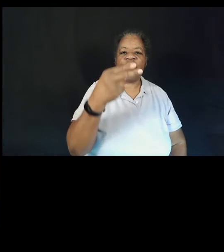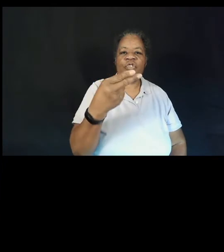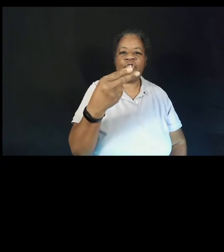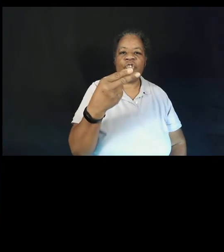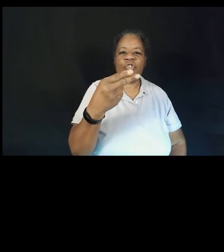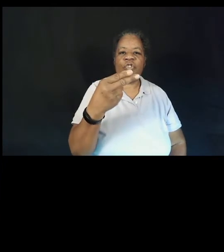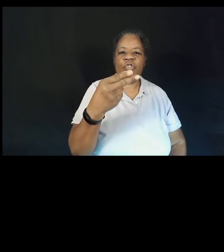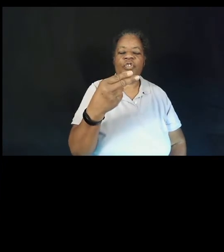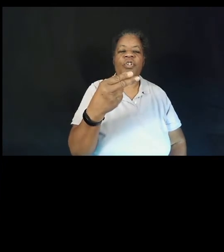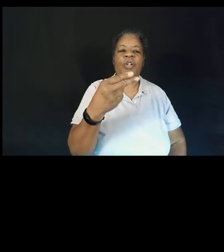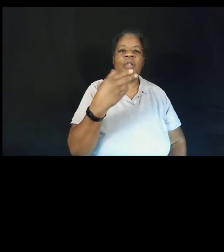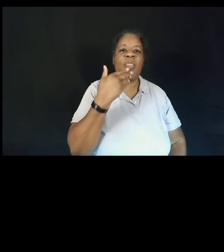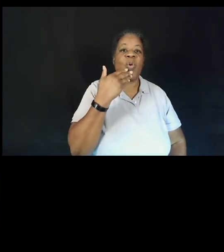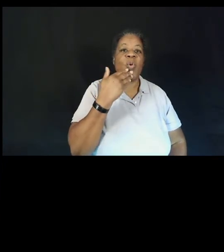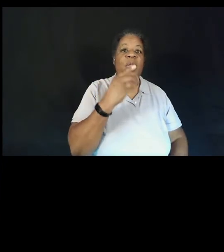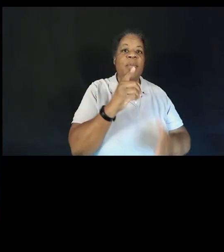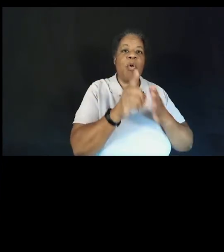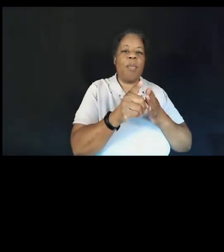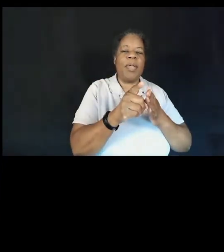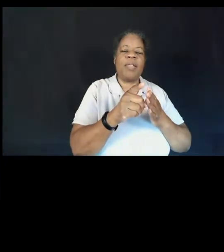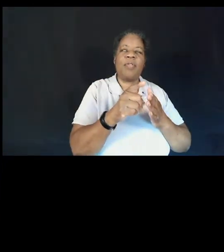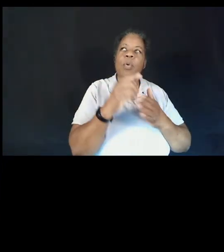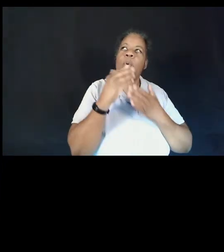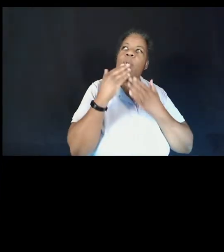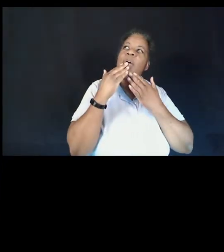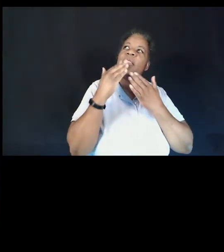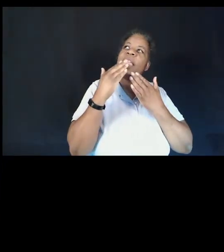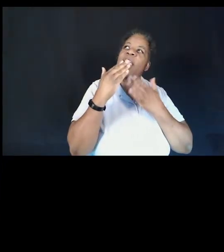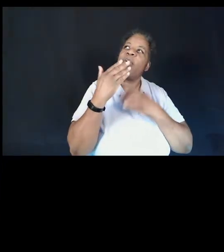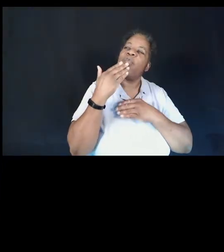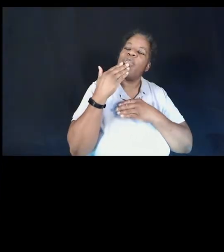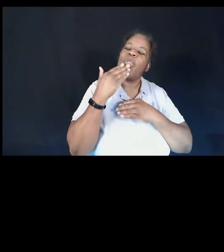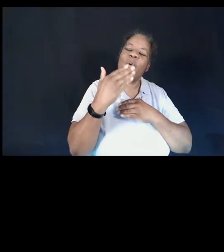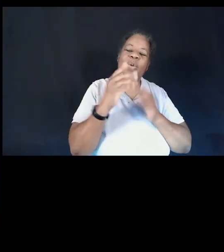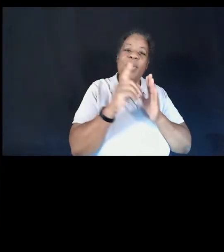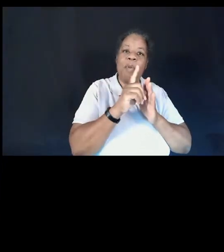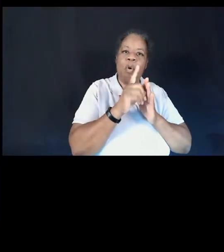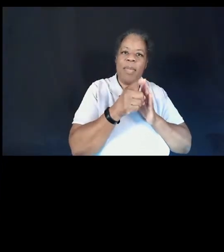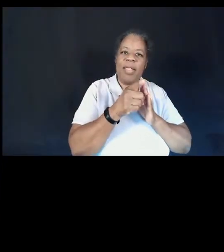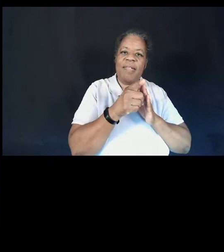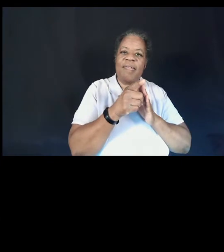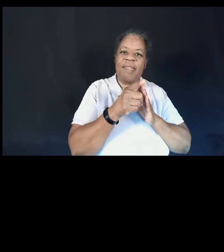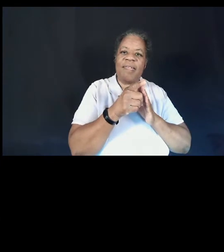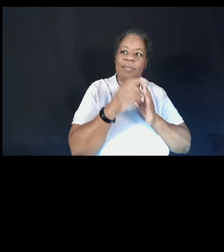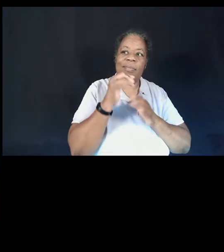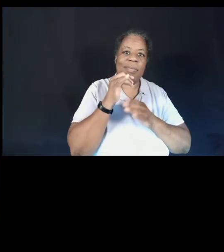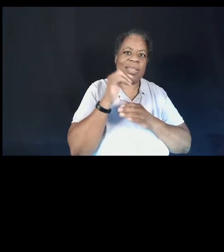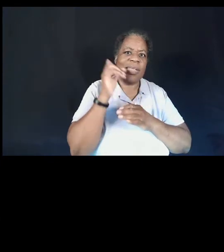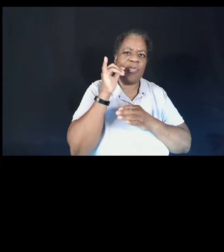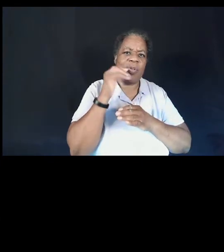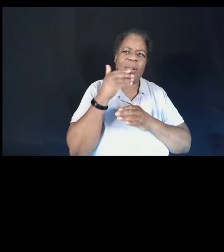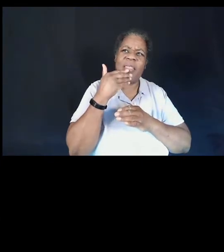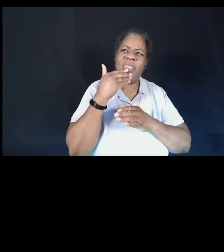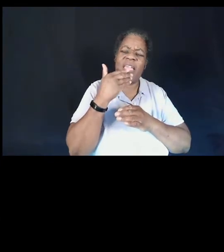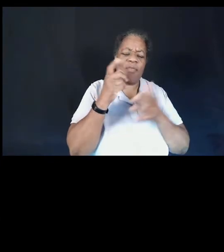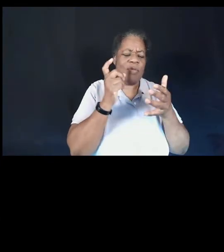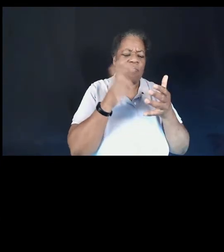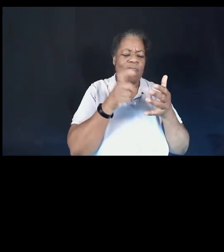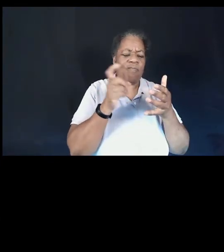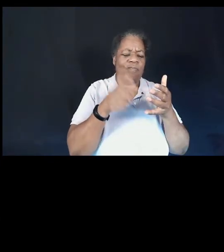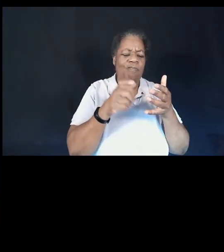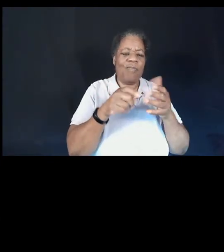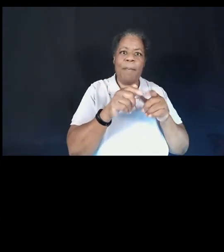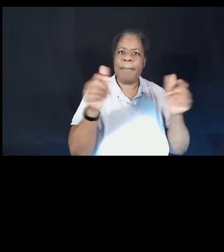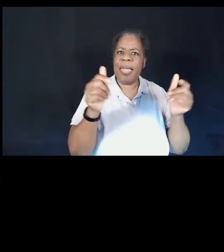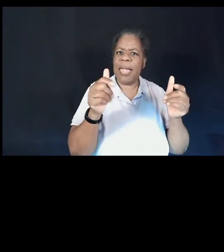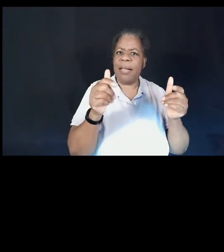Take a minute or so and ask yourself, what are you thankful for in the last day? Allow both the big and the small things to come